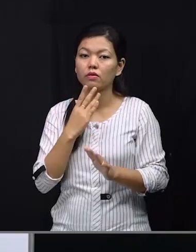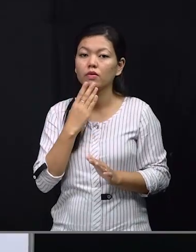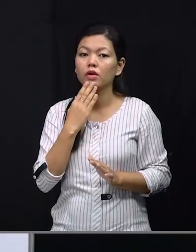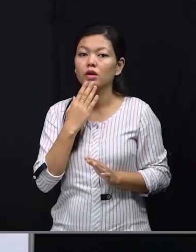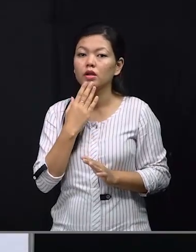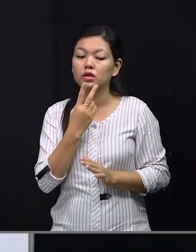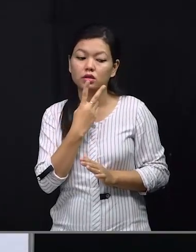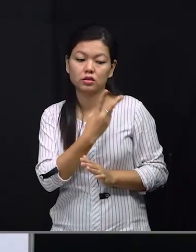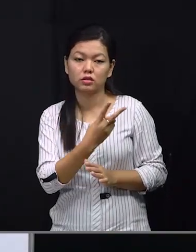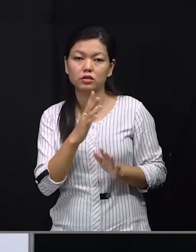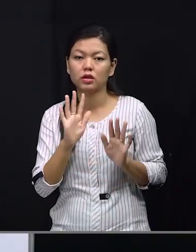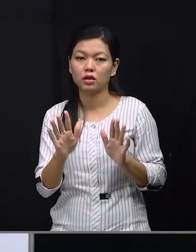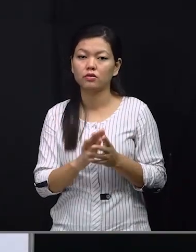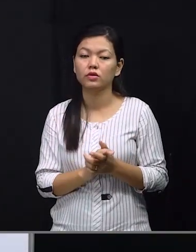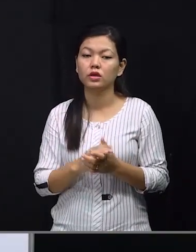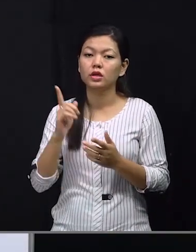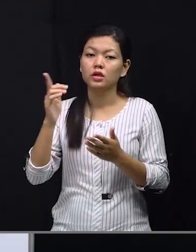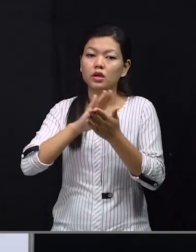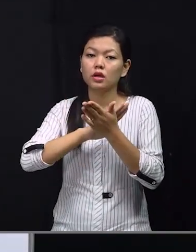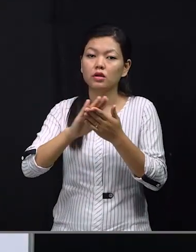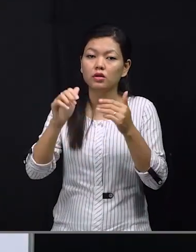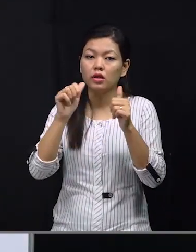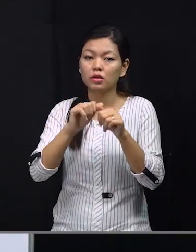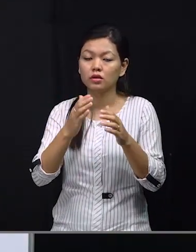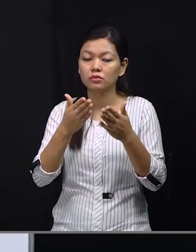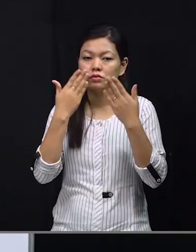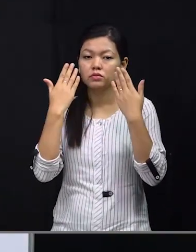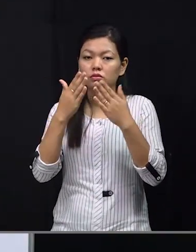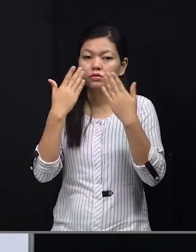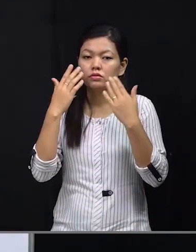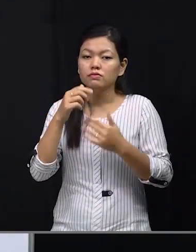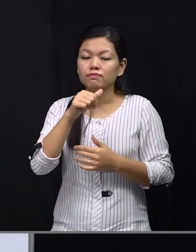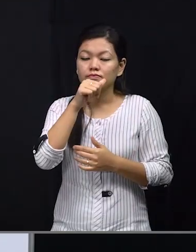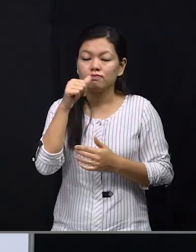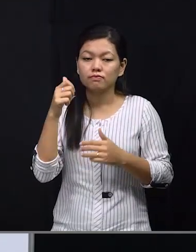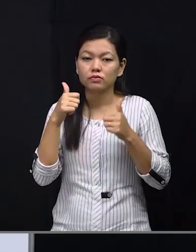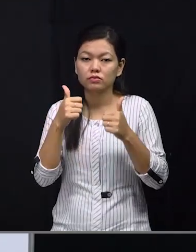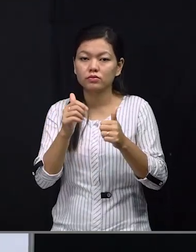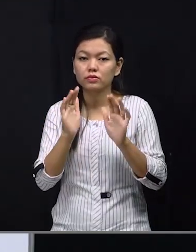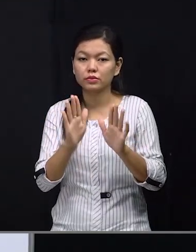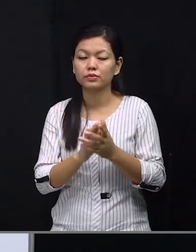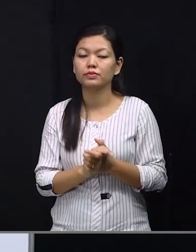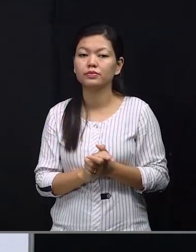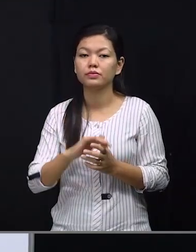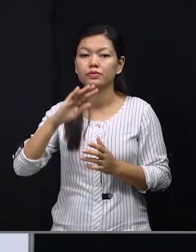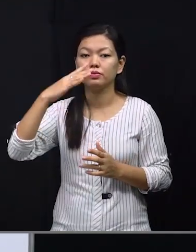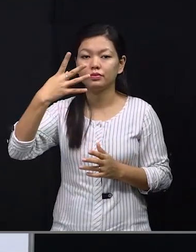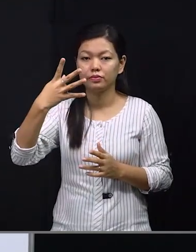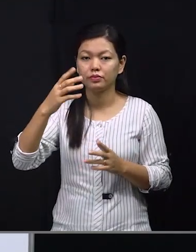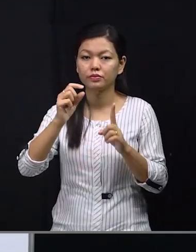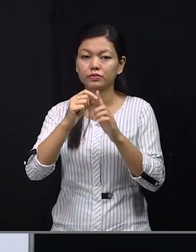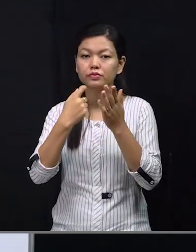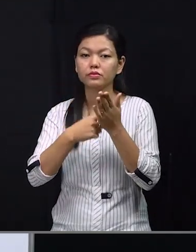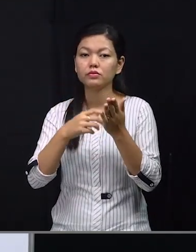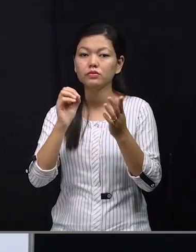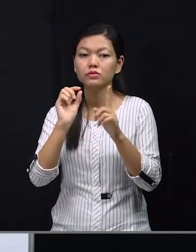are sweet-smelling compounds. Now the fourth property, which is very important about these